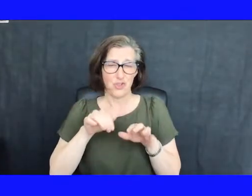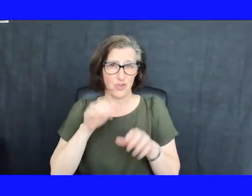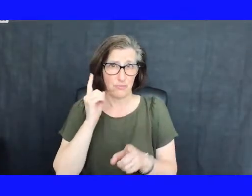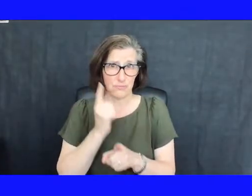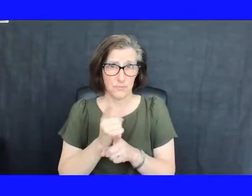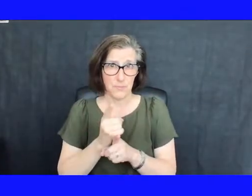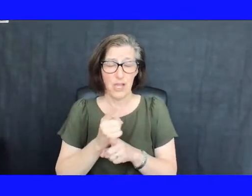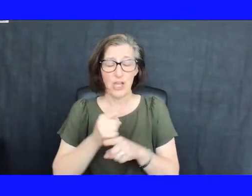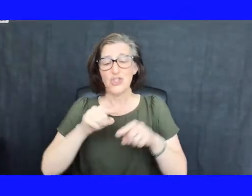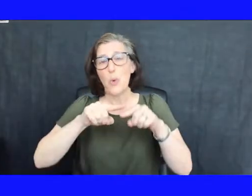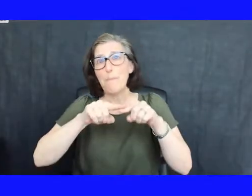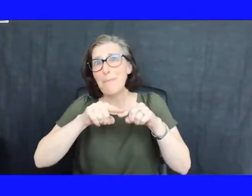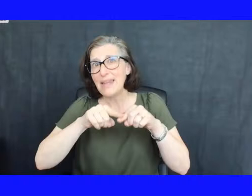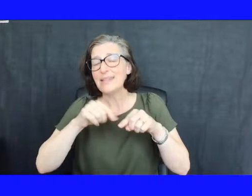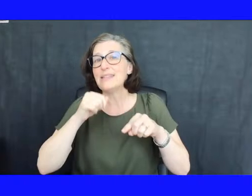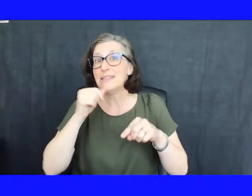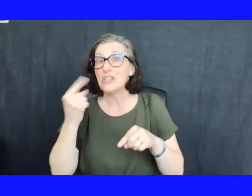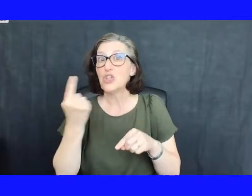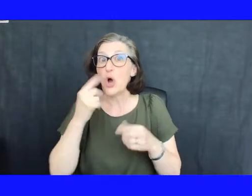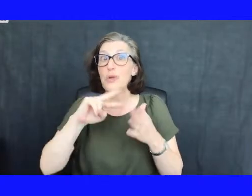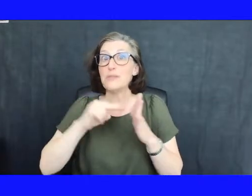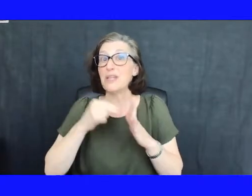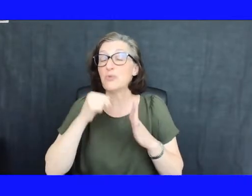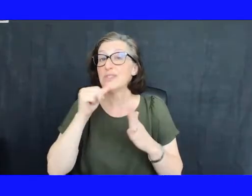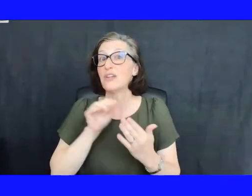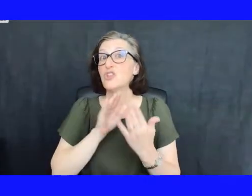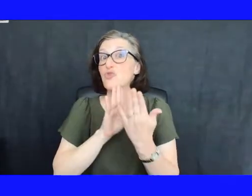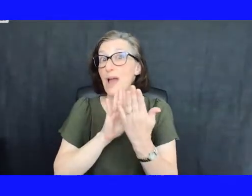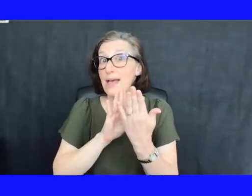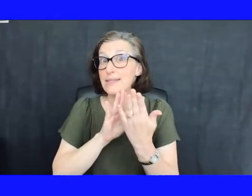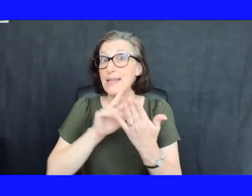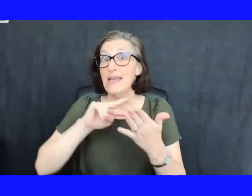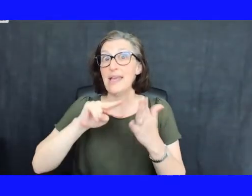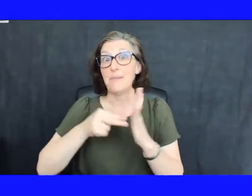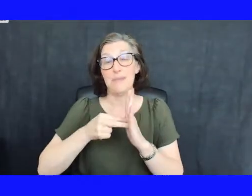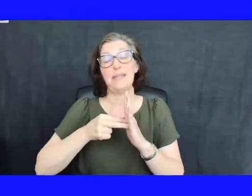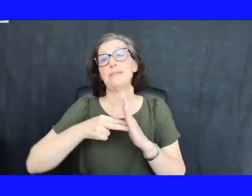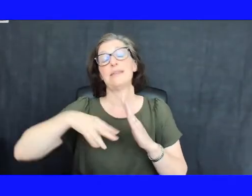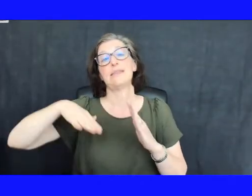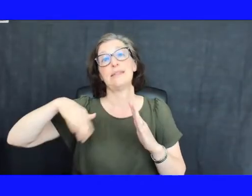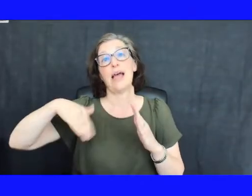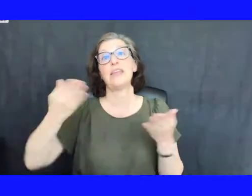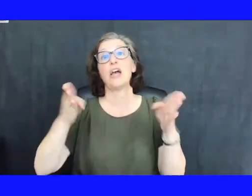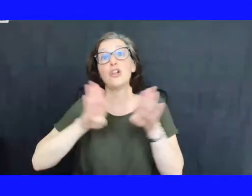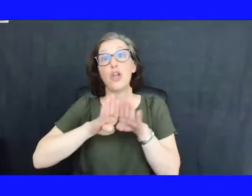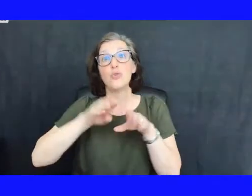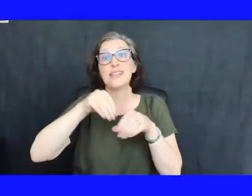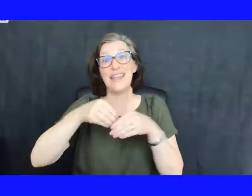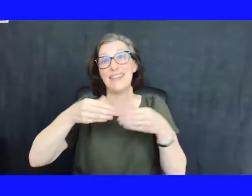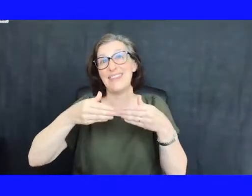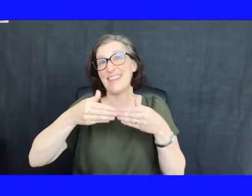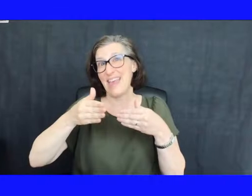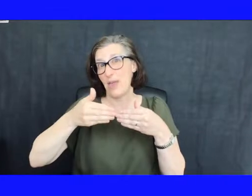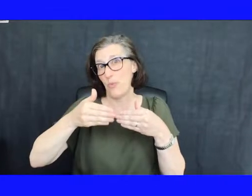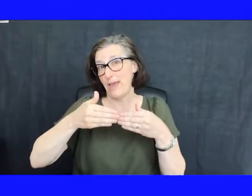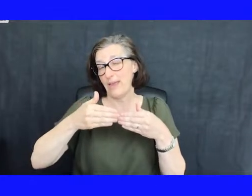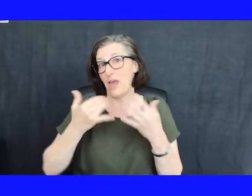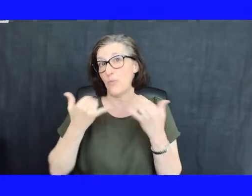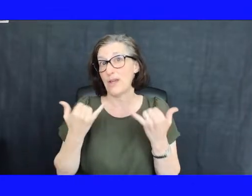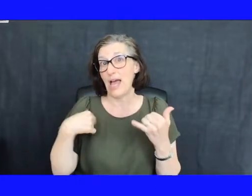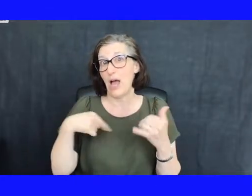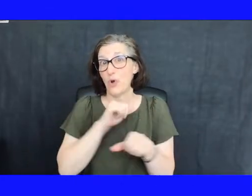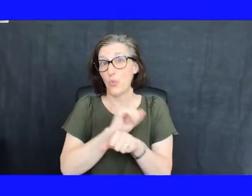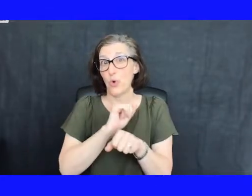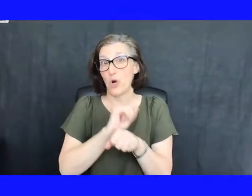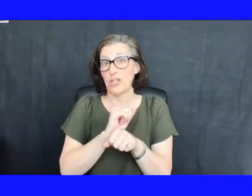Thank you, Fanny. That's it. And thank you, Blanche. Thank you, Frida. Sally? Yes. I